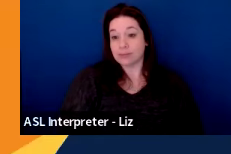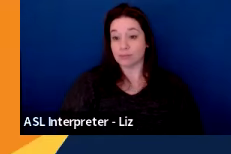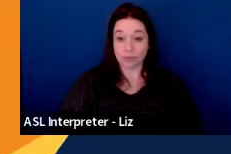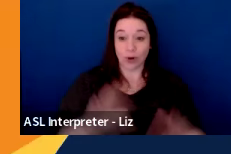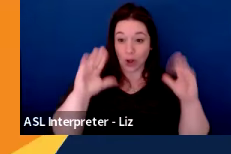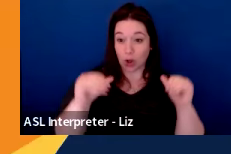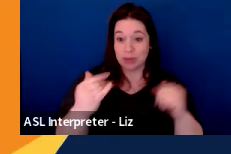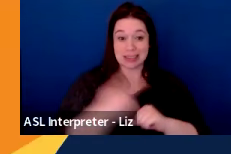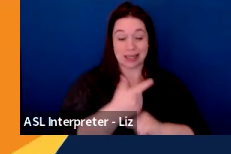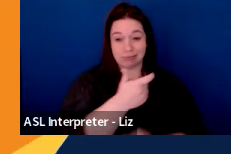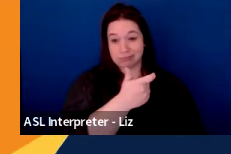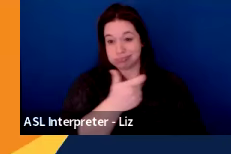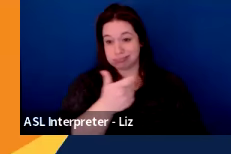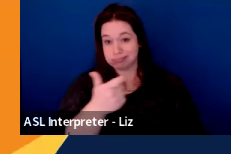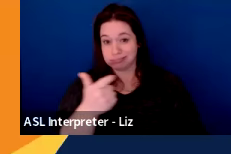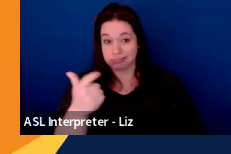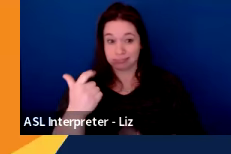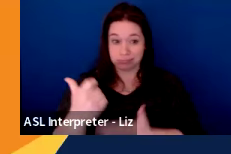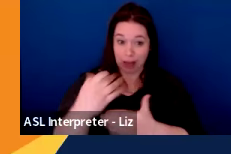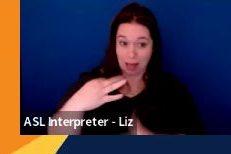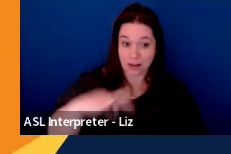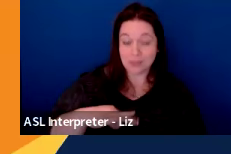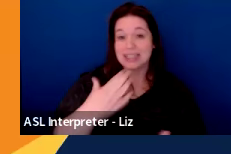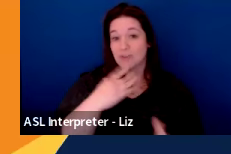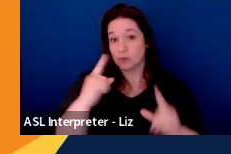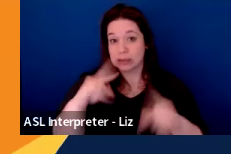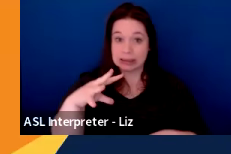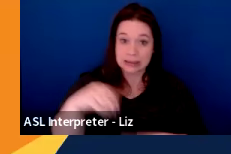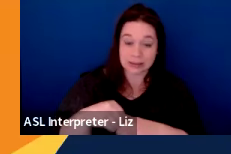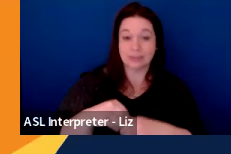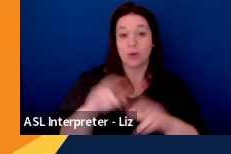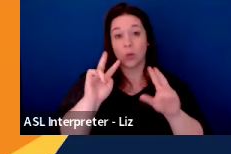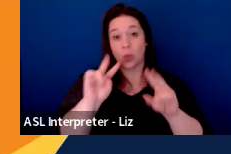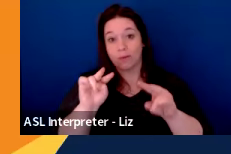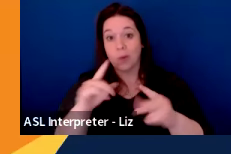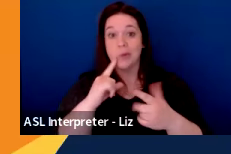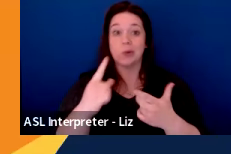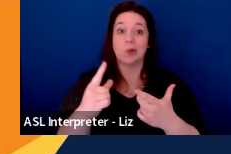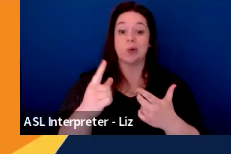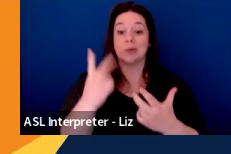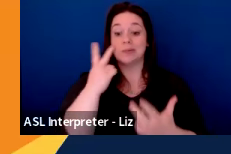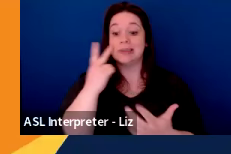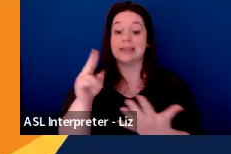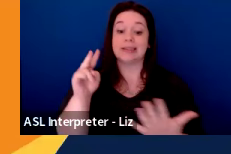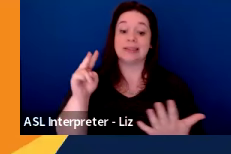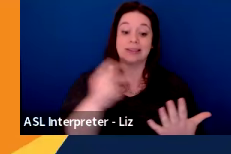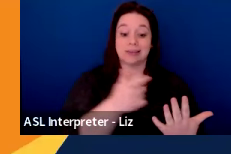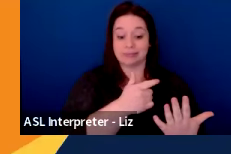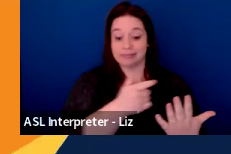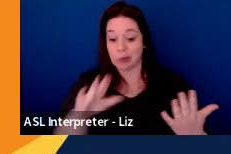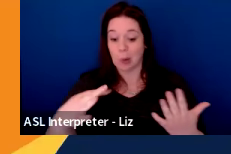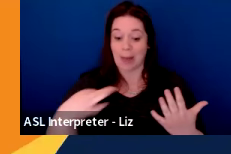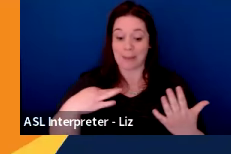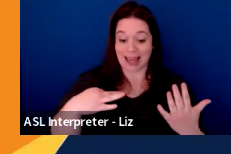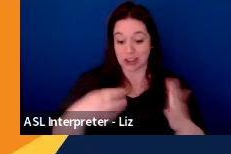that this was helpful. I want to thank you so much for attending. We look forward to reviewing your applications. And to